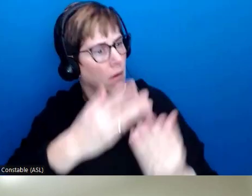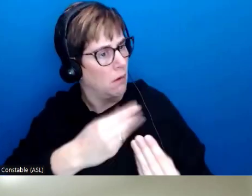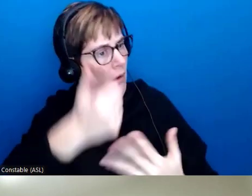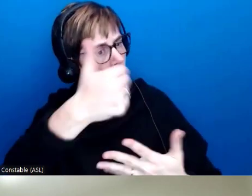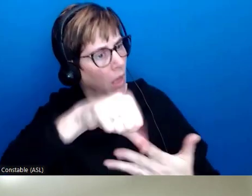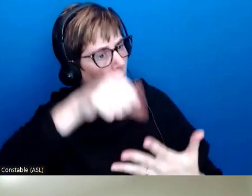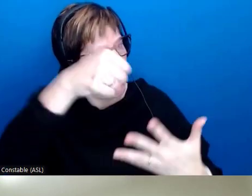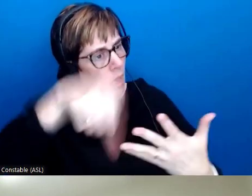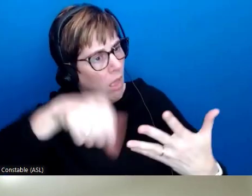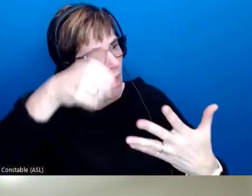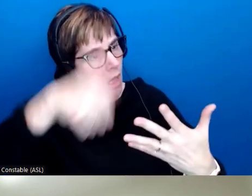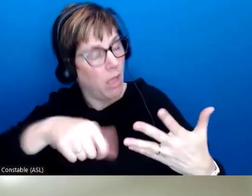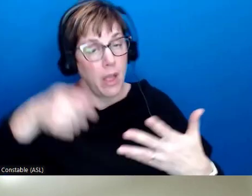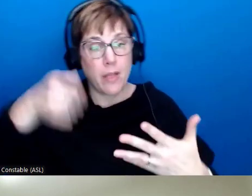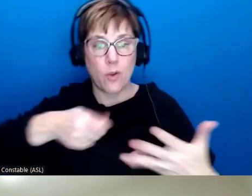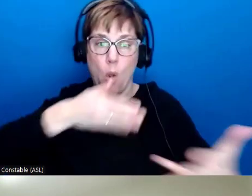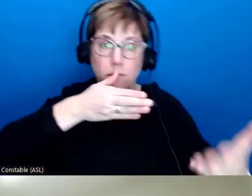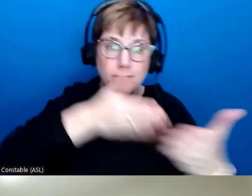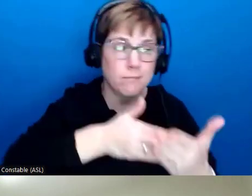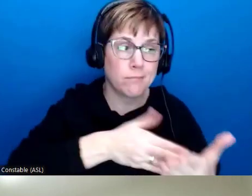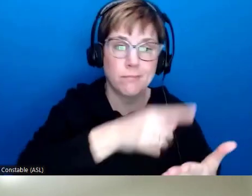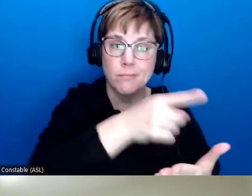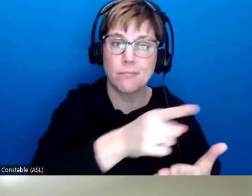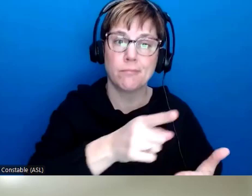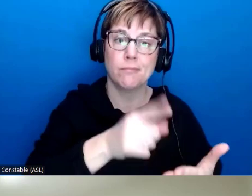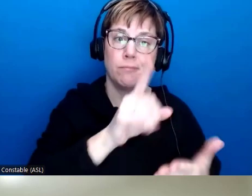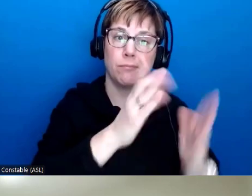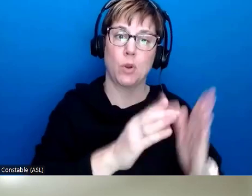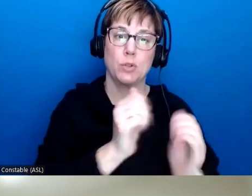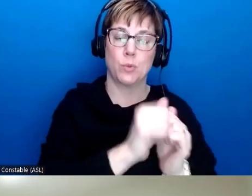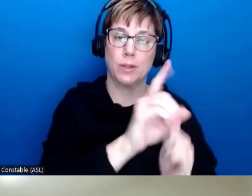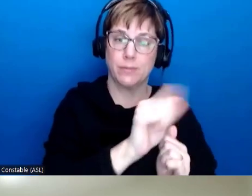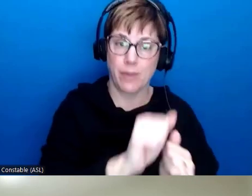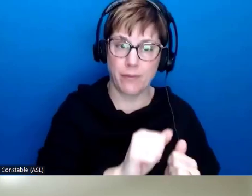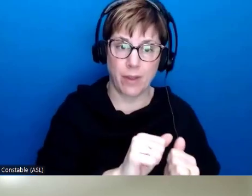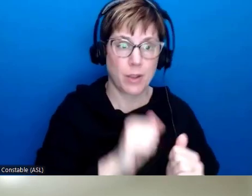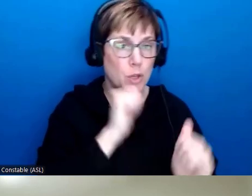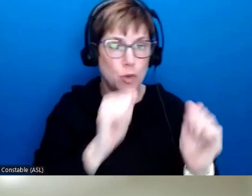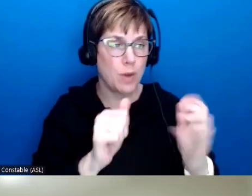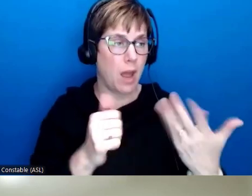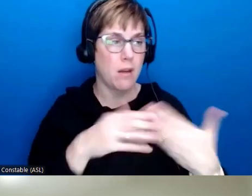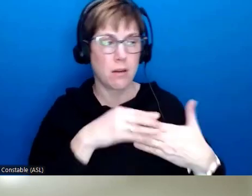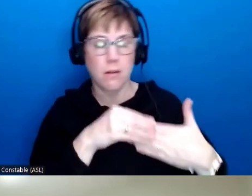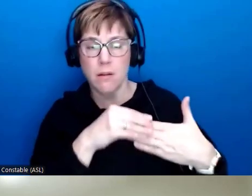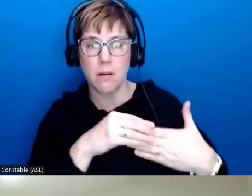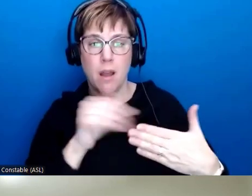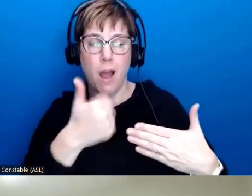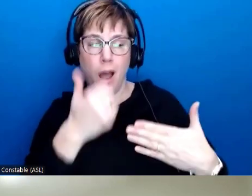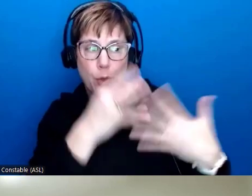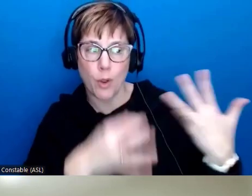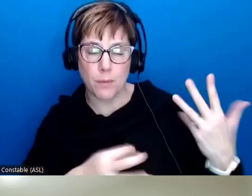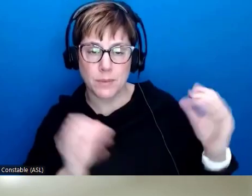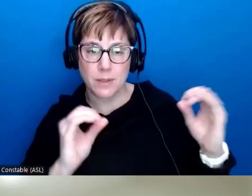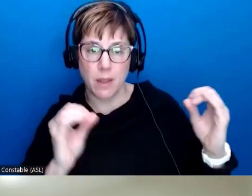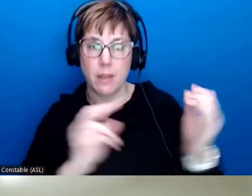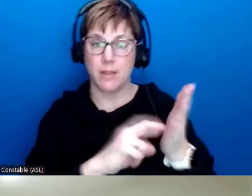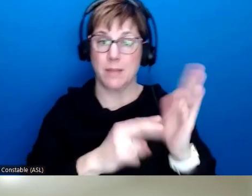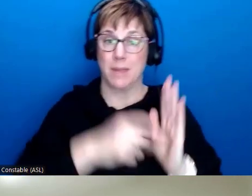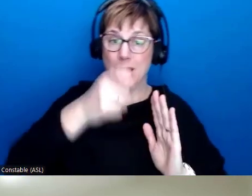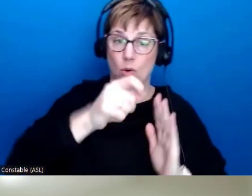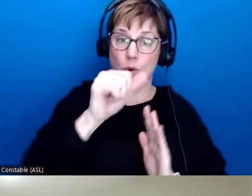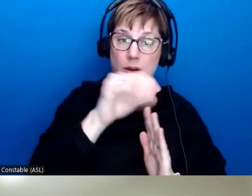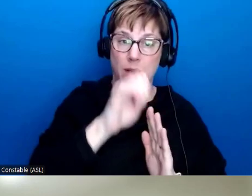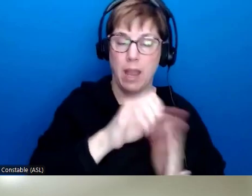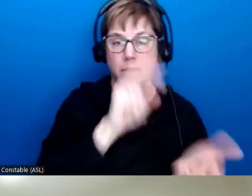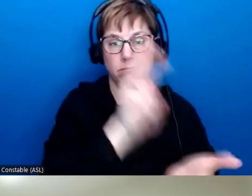the what we call the interactive process. They weren't open to any alternative accommodation, and because of that, they lose their court case. So from the